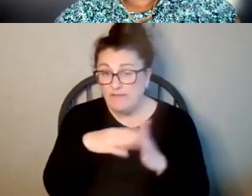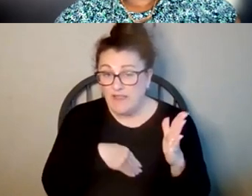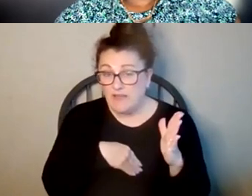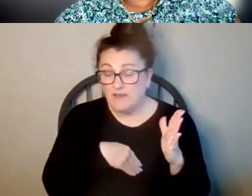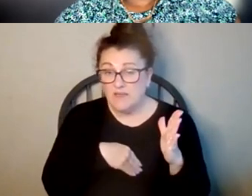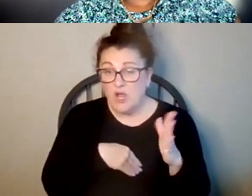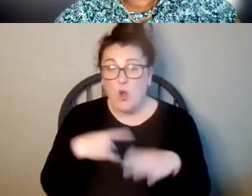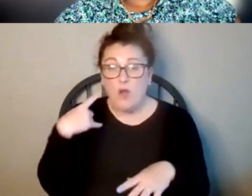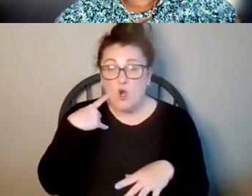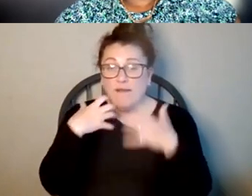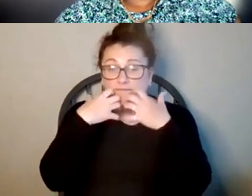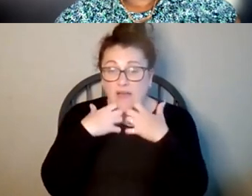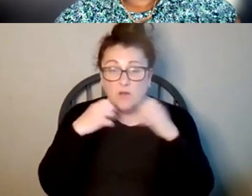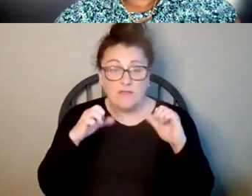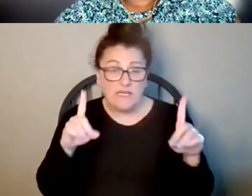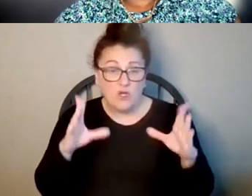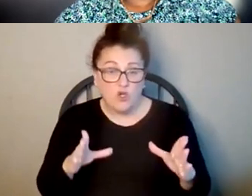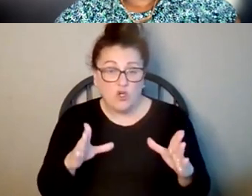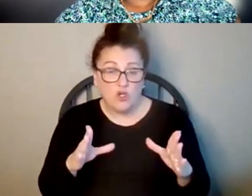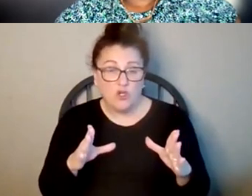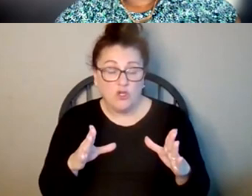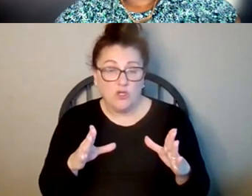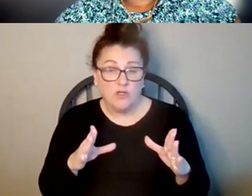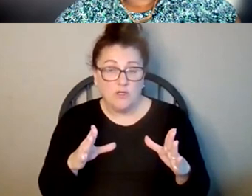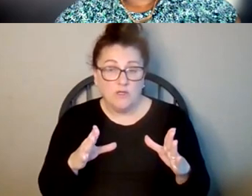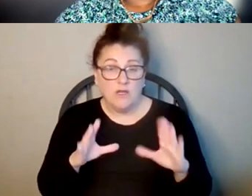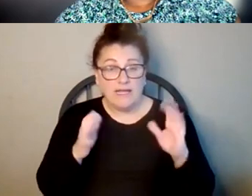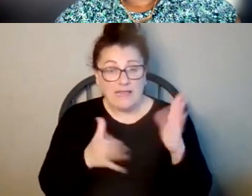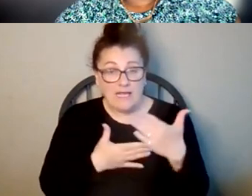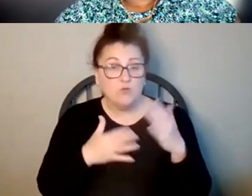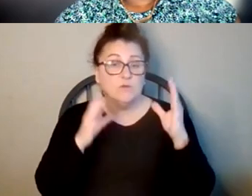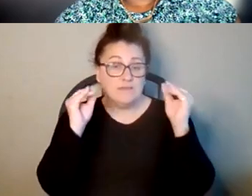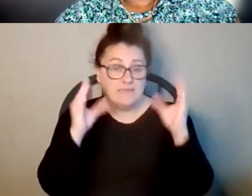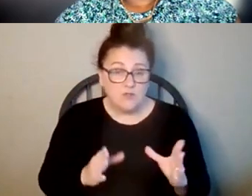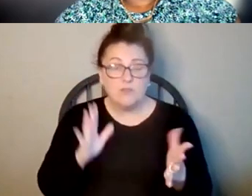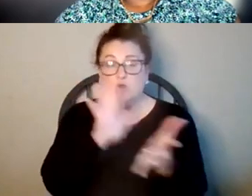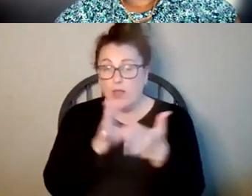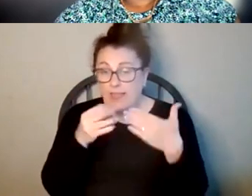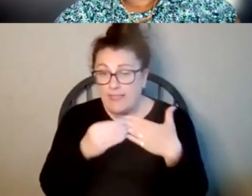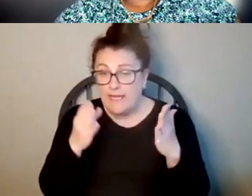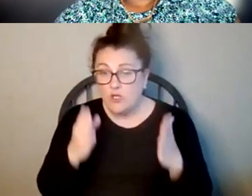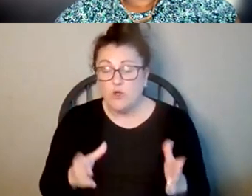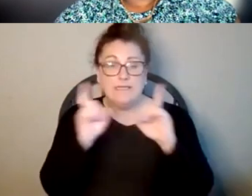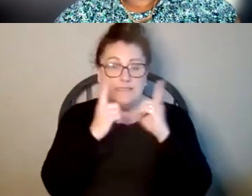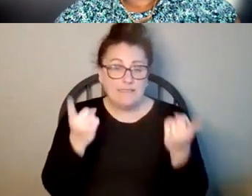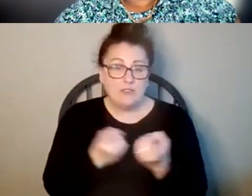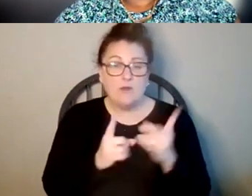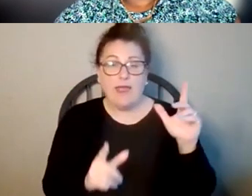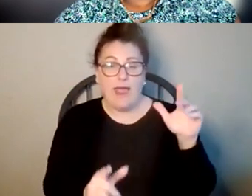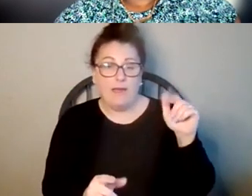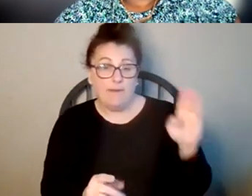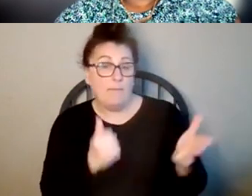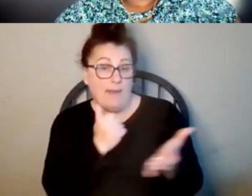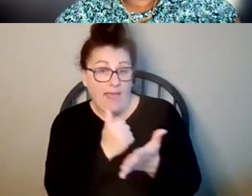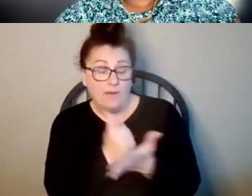we heard the value of an educator, that they have been a classroom teacher, that they be a school leader, some district administration helps,